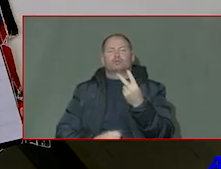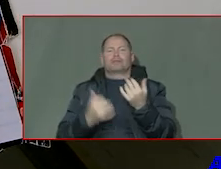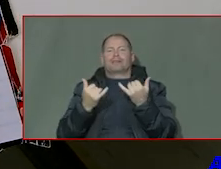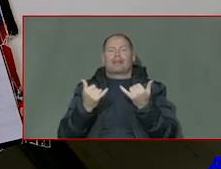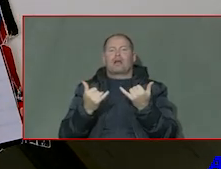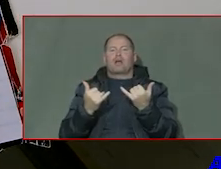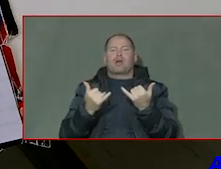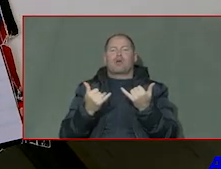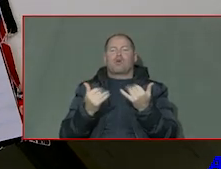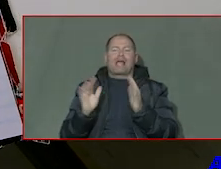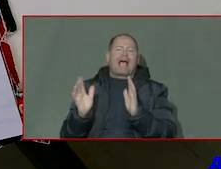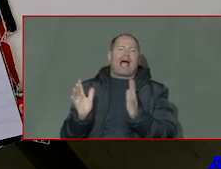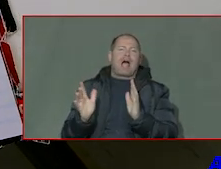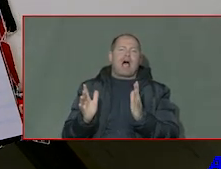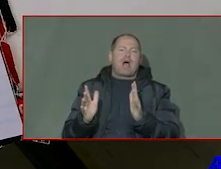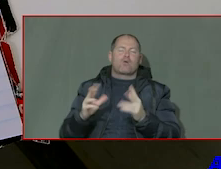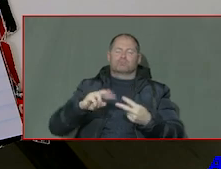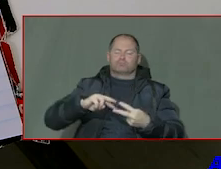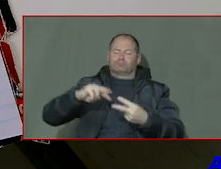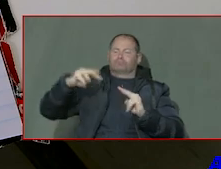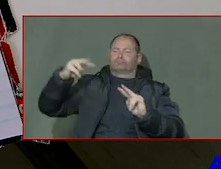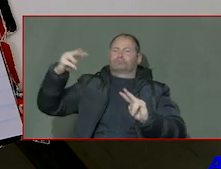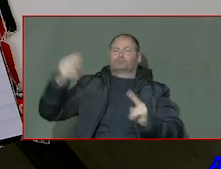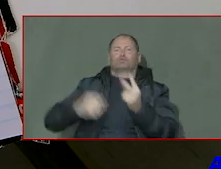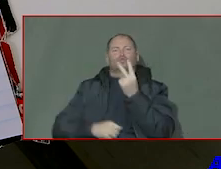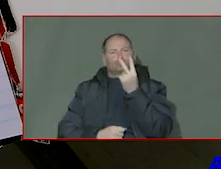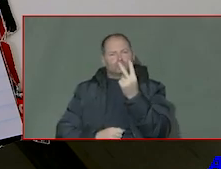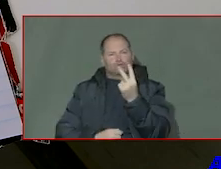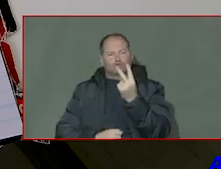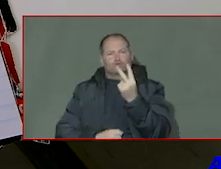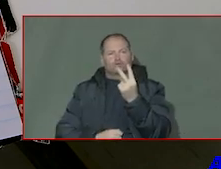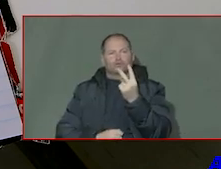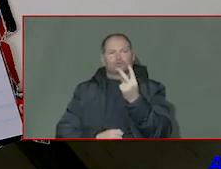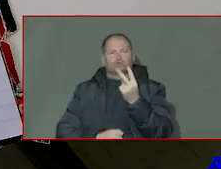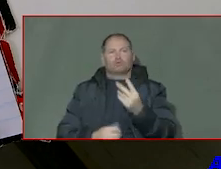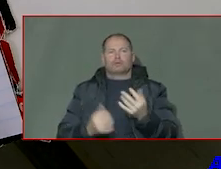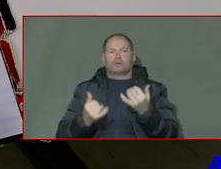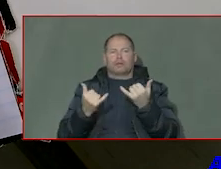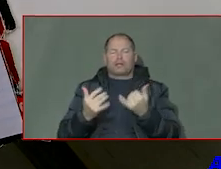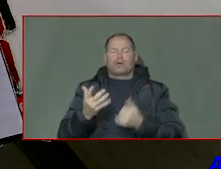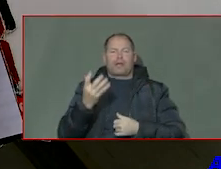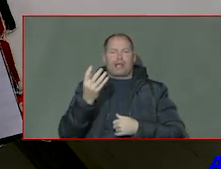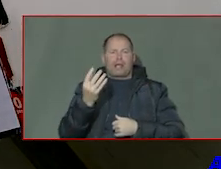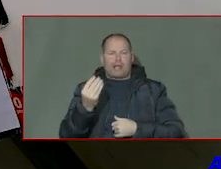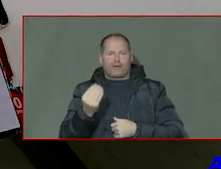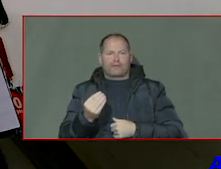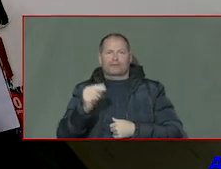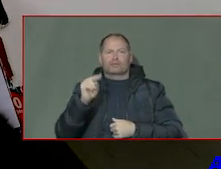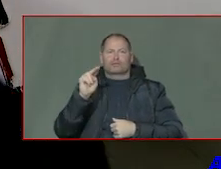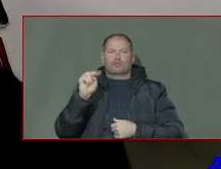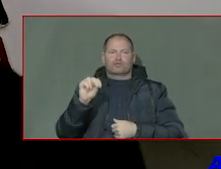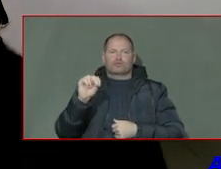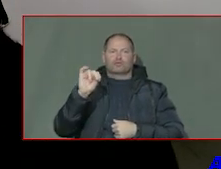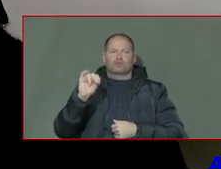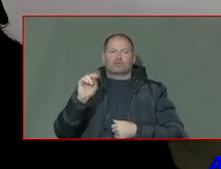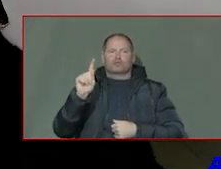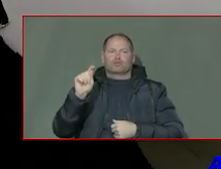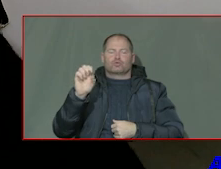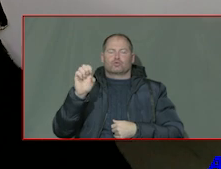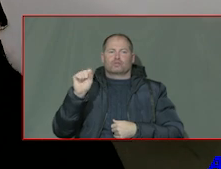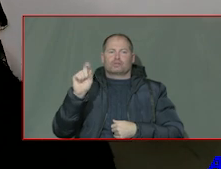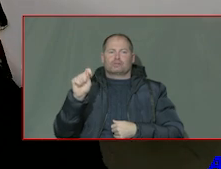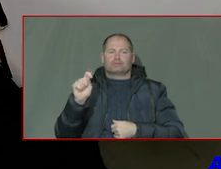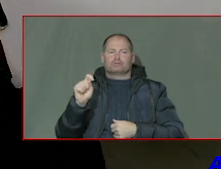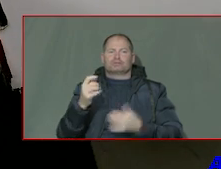the DNA is made up of monomers called nucleotides. The phosphate connected to